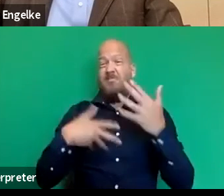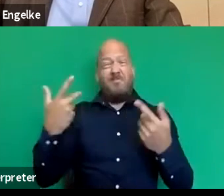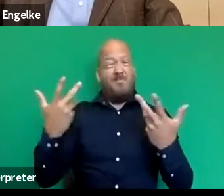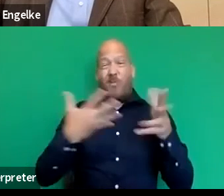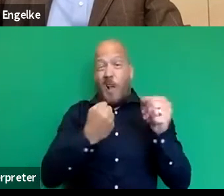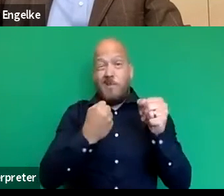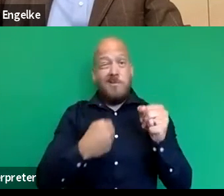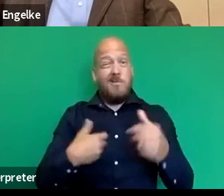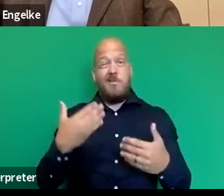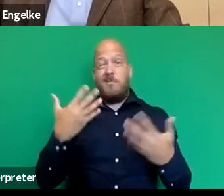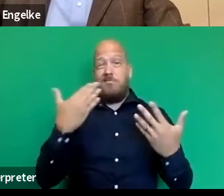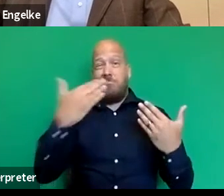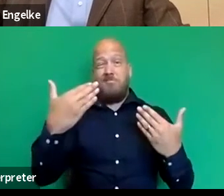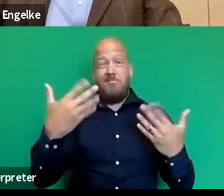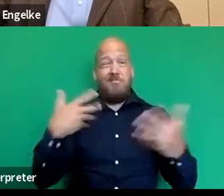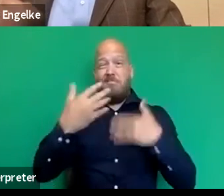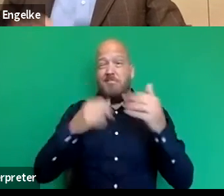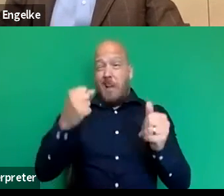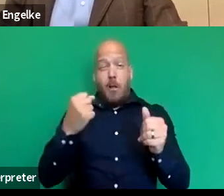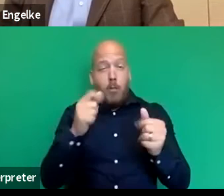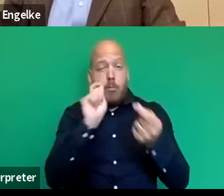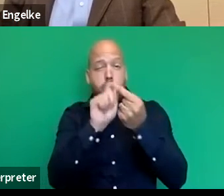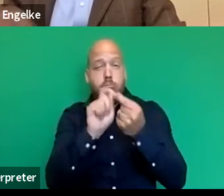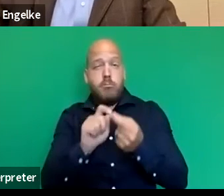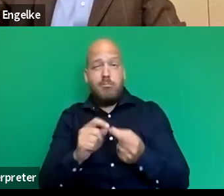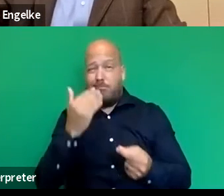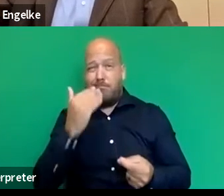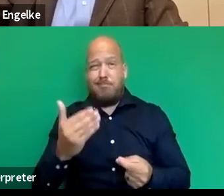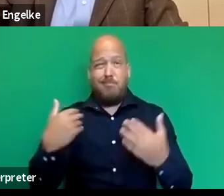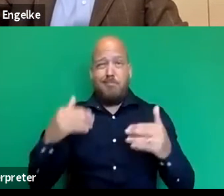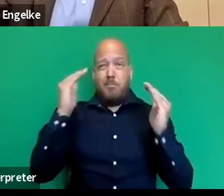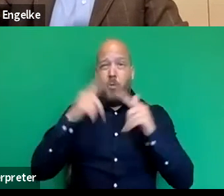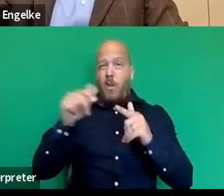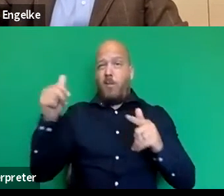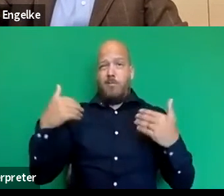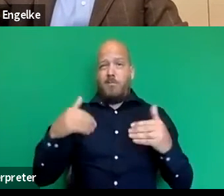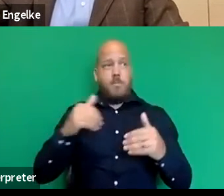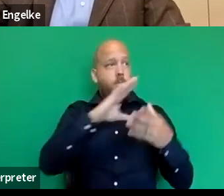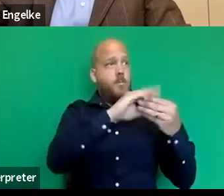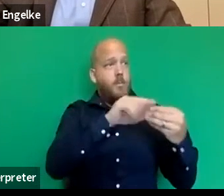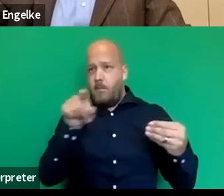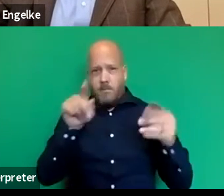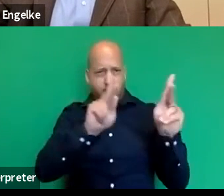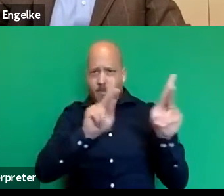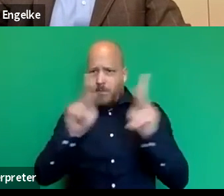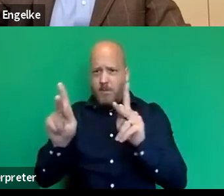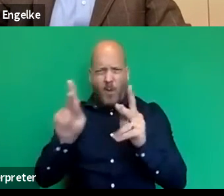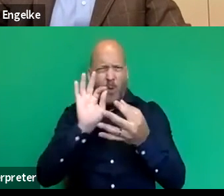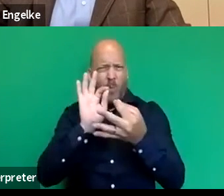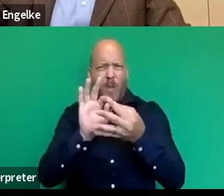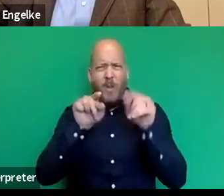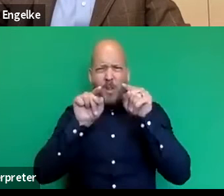much on the speaker. And, you know, so I had here things that both Erik and Linda hit: the